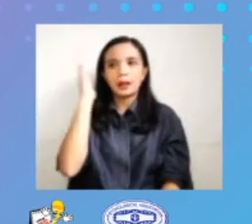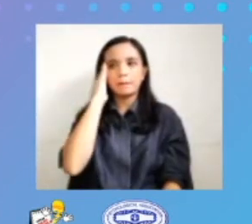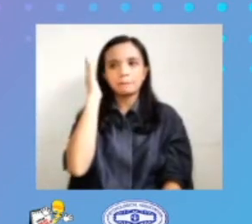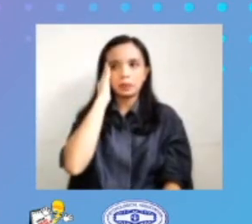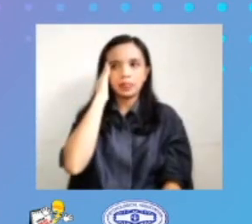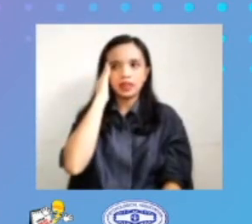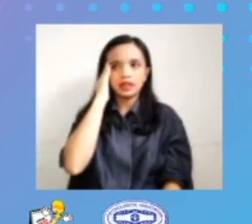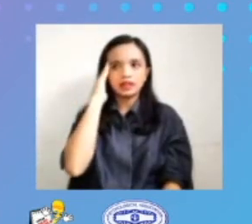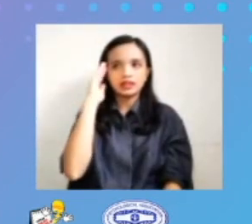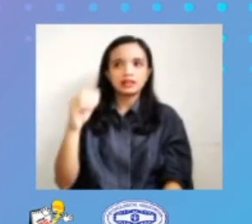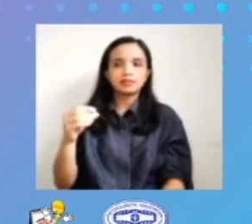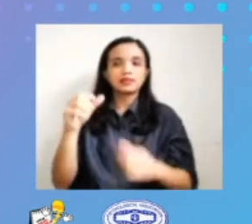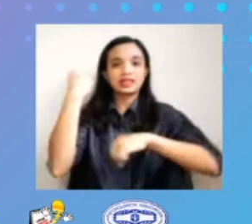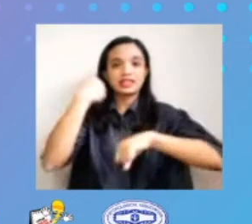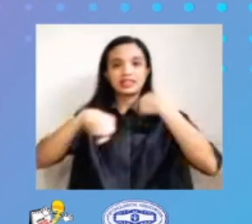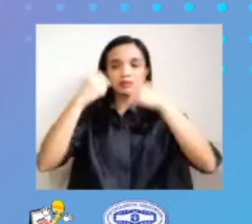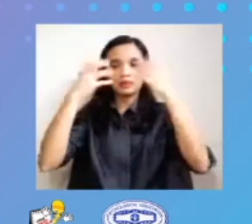So if you want to